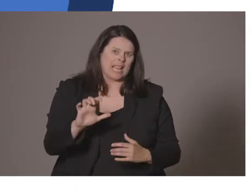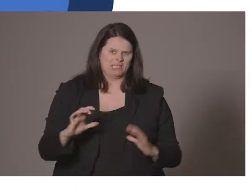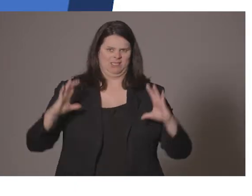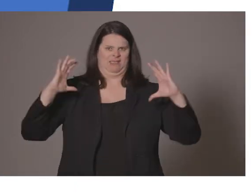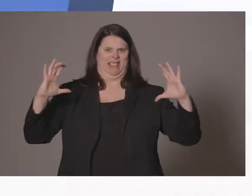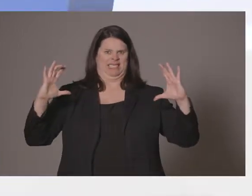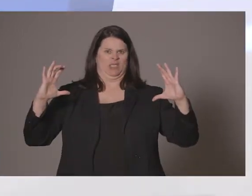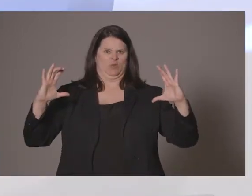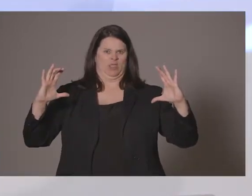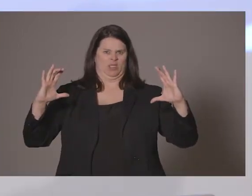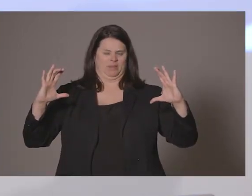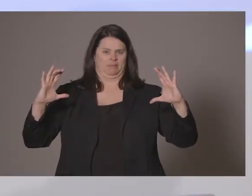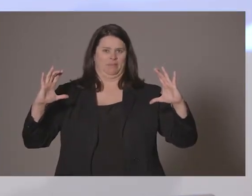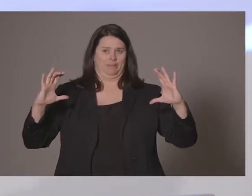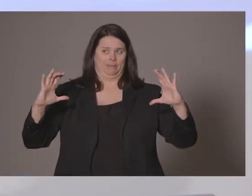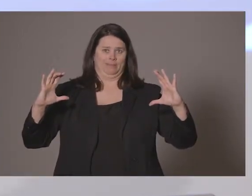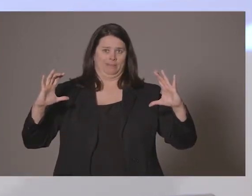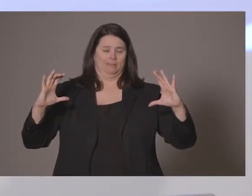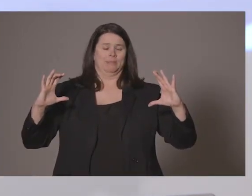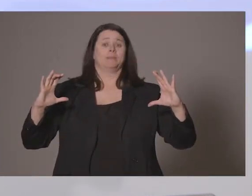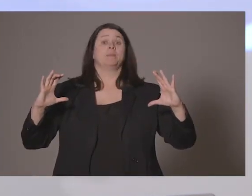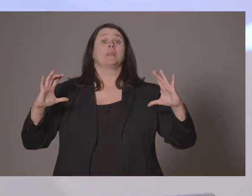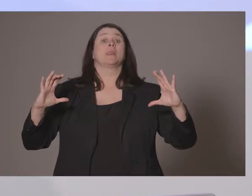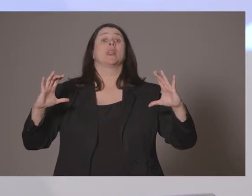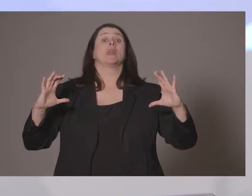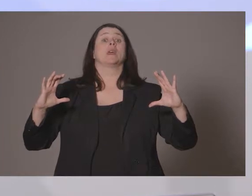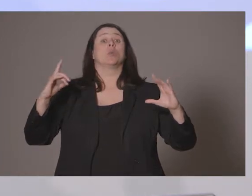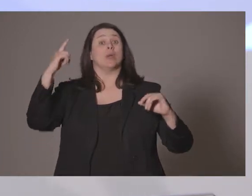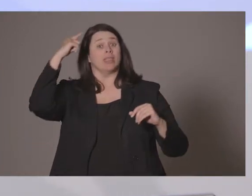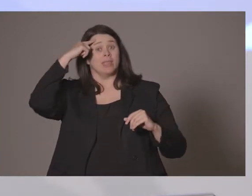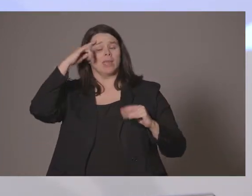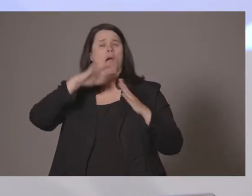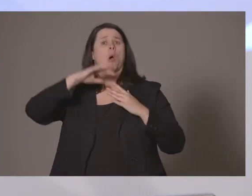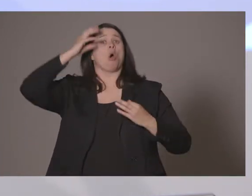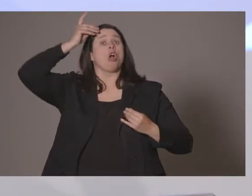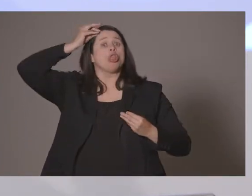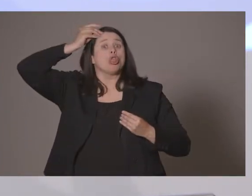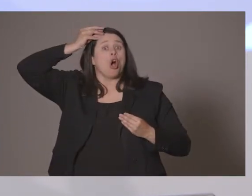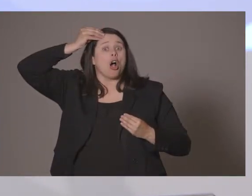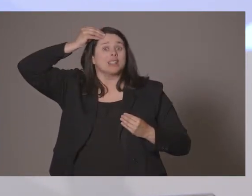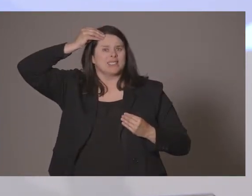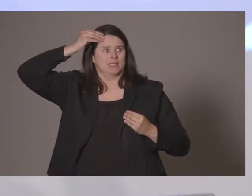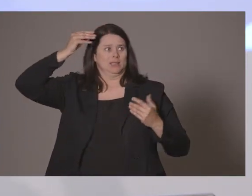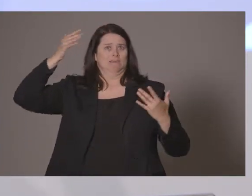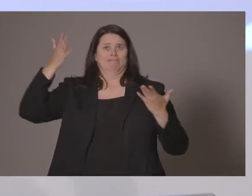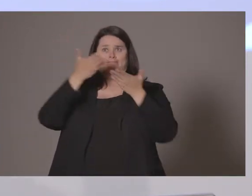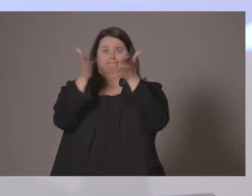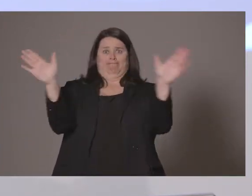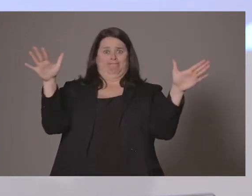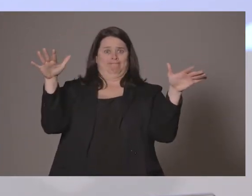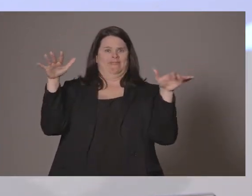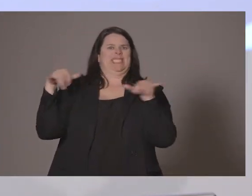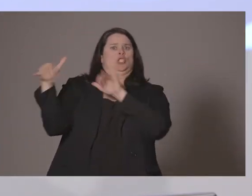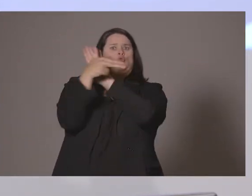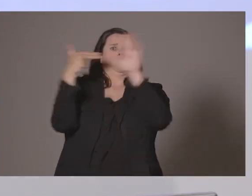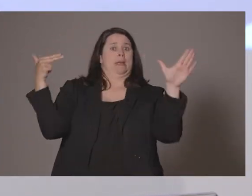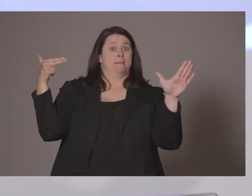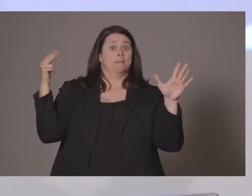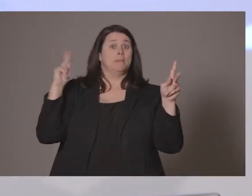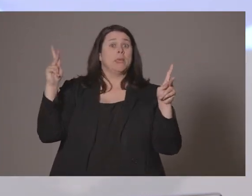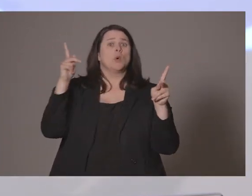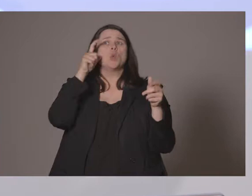and where we are here. So when we think about how our thoughts, and especially people who are in power,